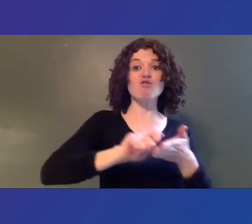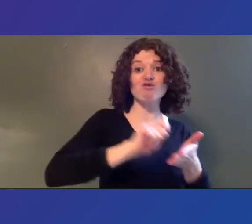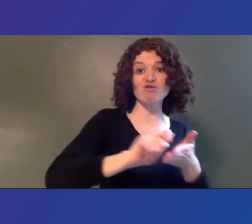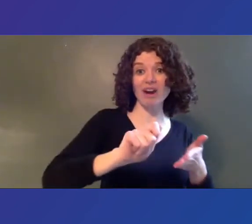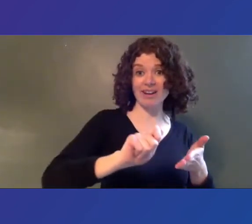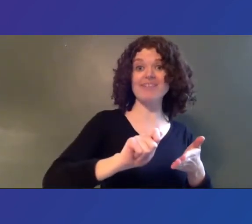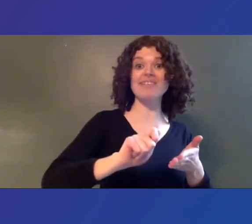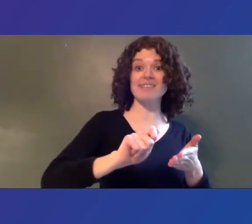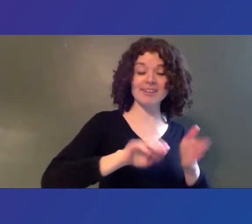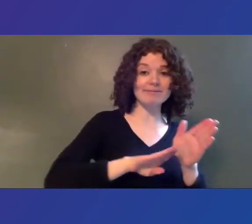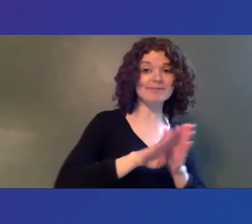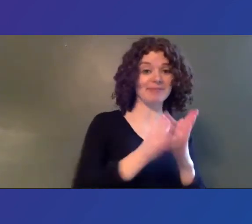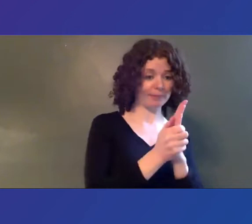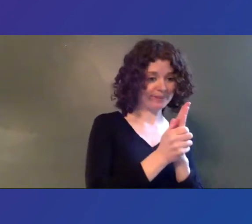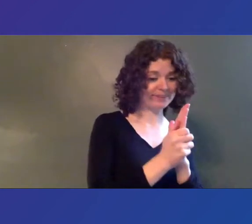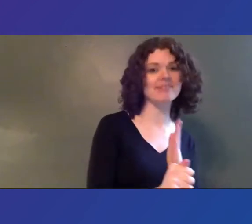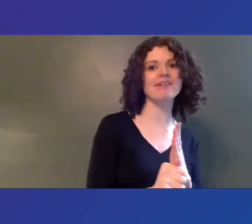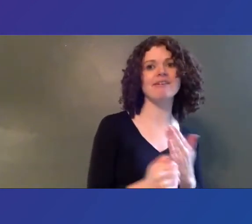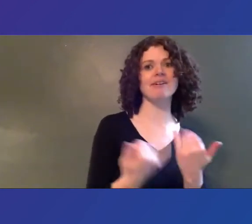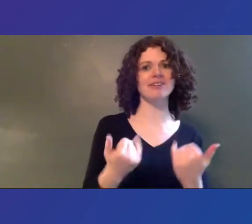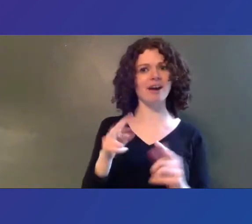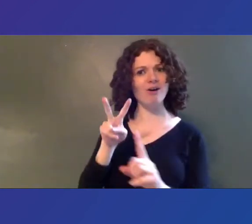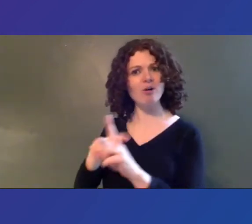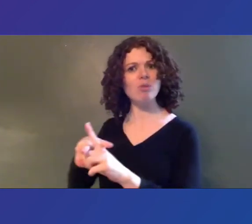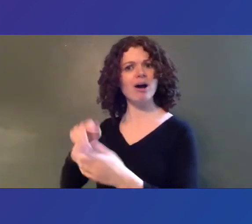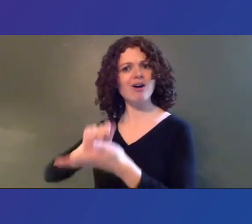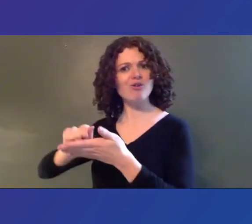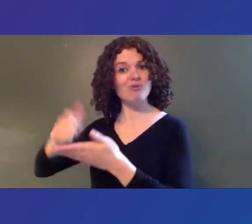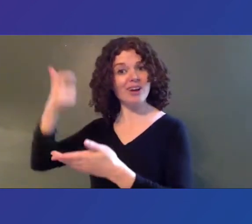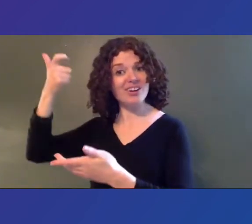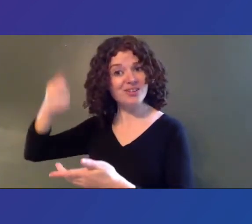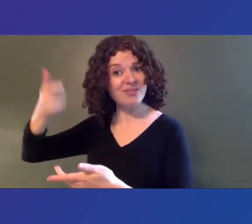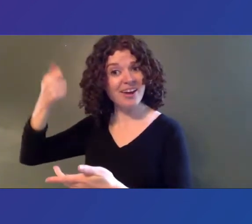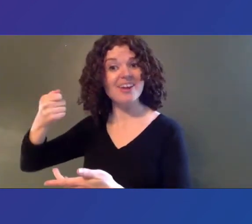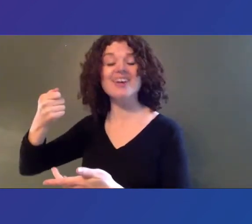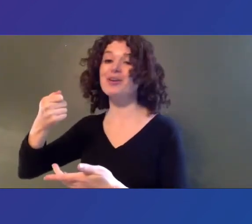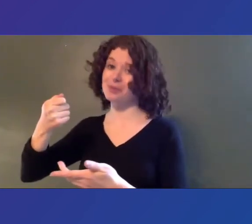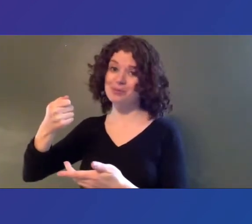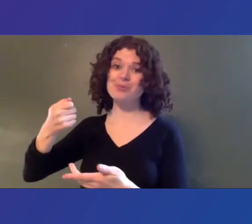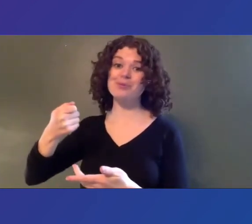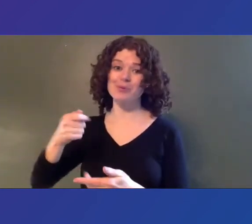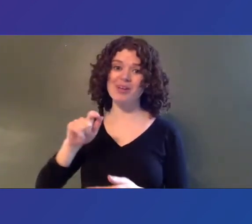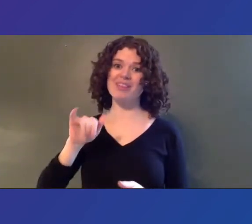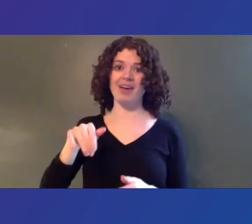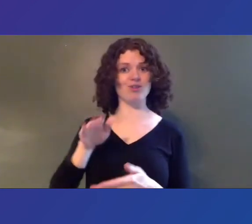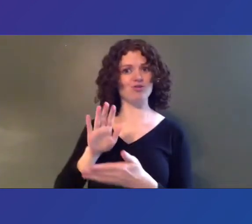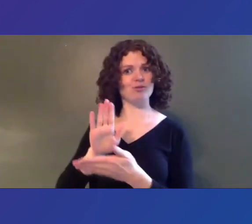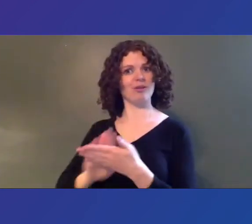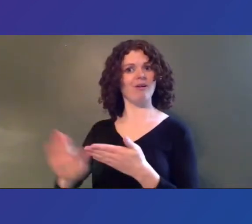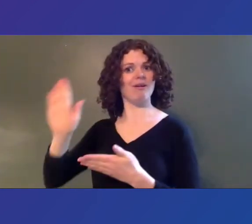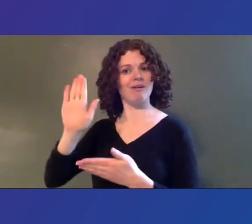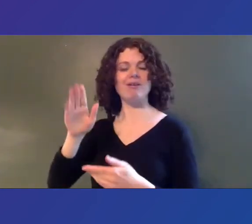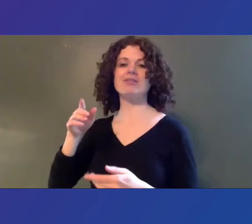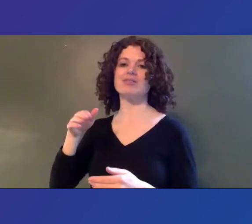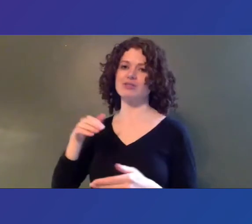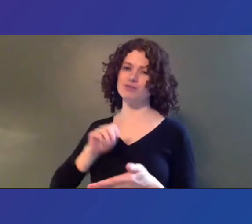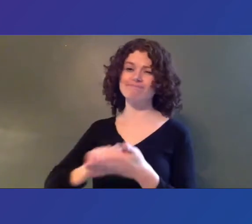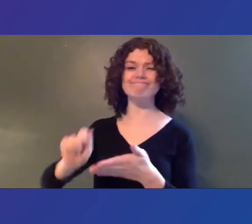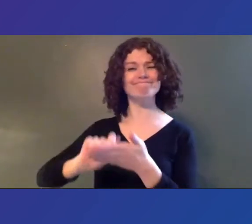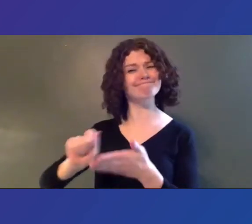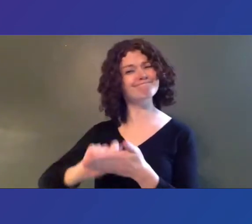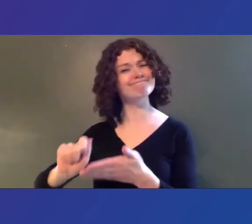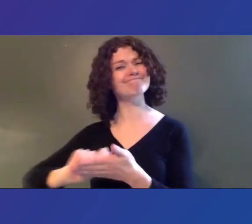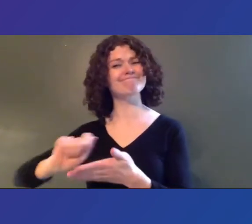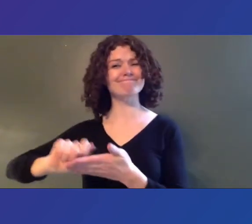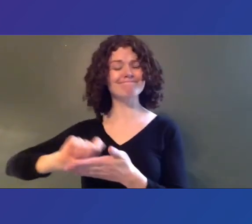skills, let alone, is a huge advantage, you know, because you're writing a lot of papers in school. And I think it's really important